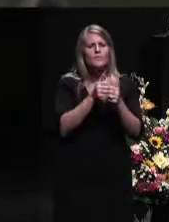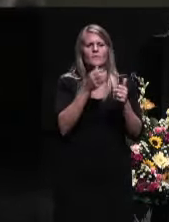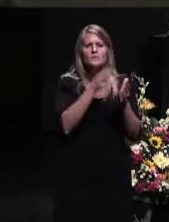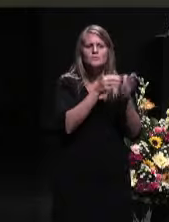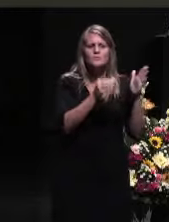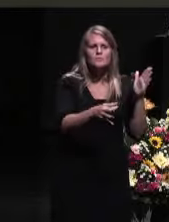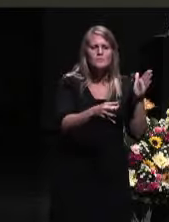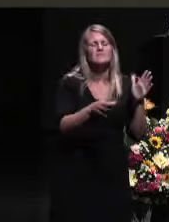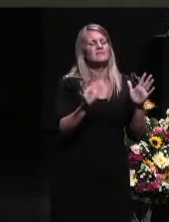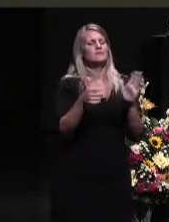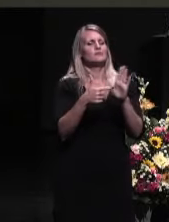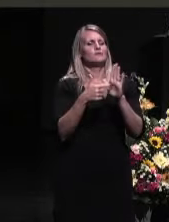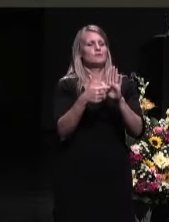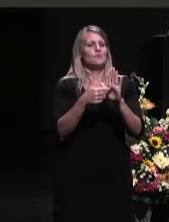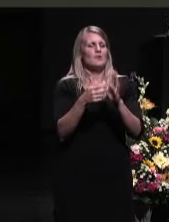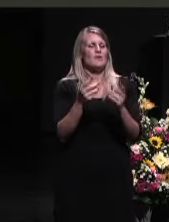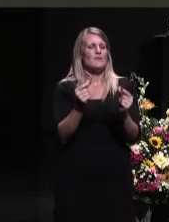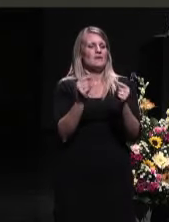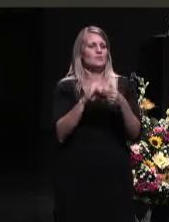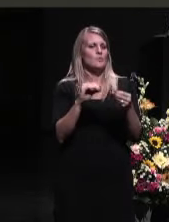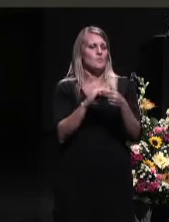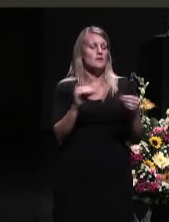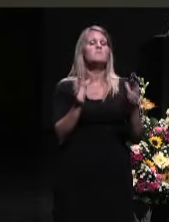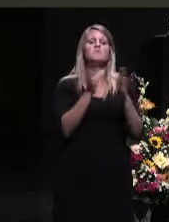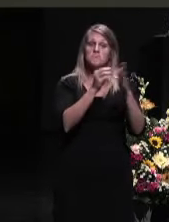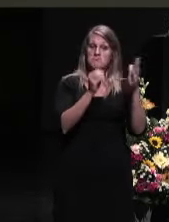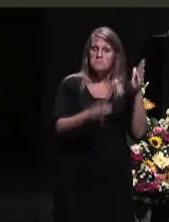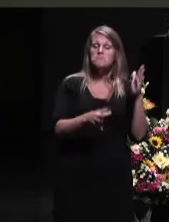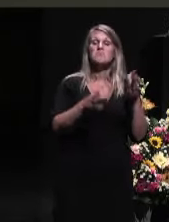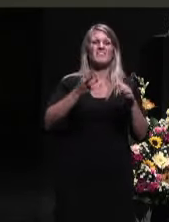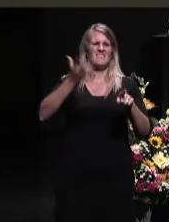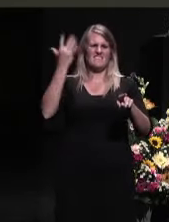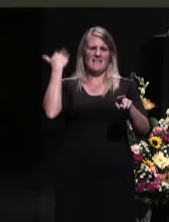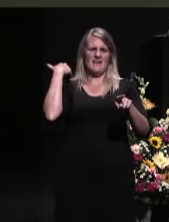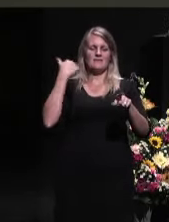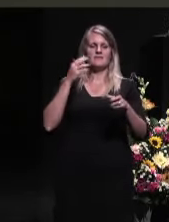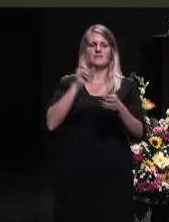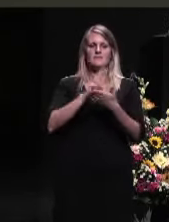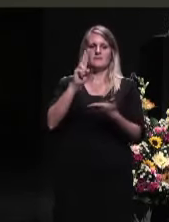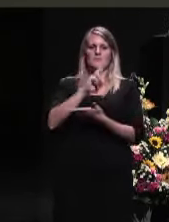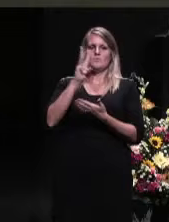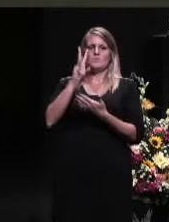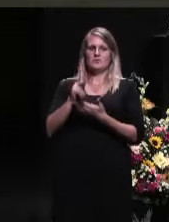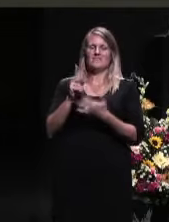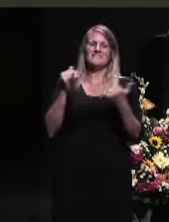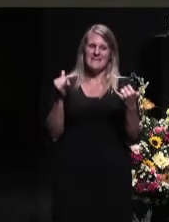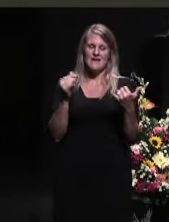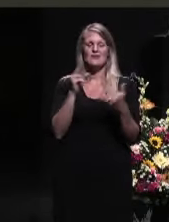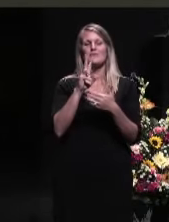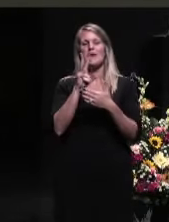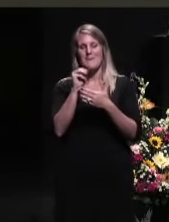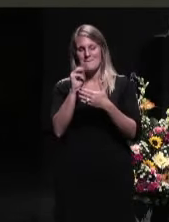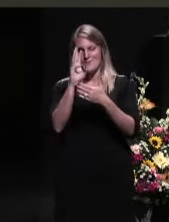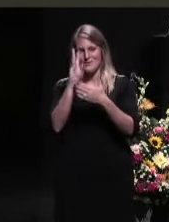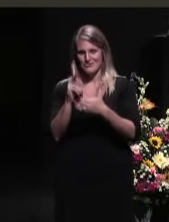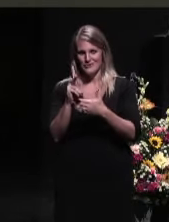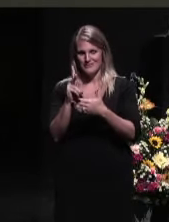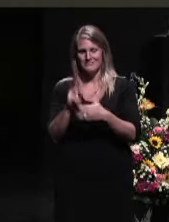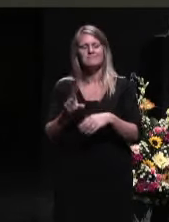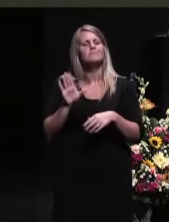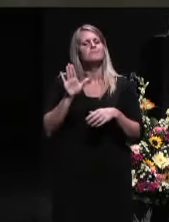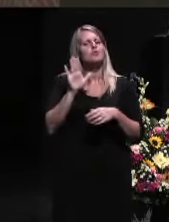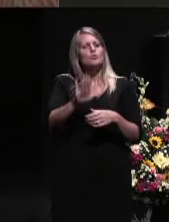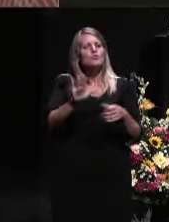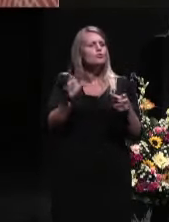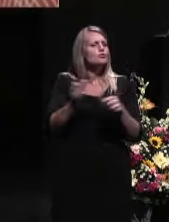a quick story of a student who started at what was then UW-Waukesha, today UWM-Waukesha, and her journey through